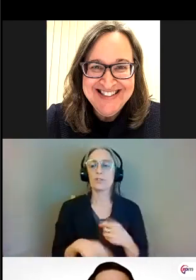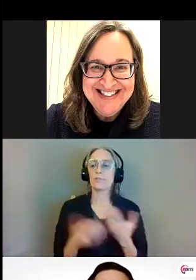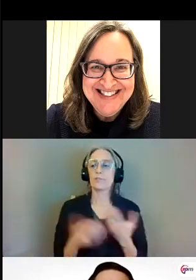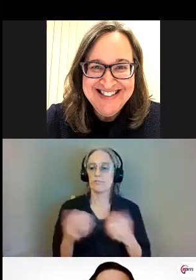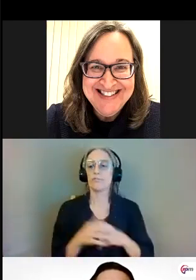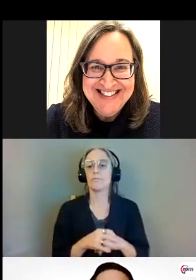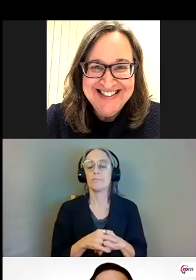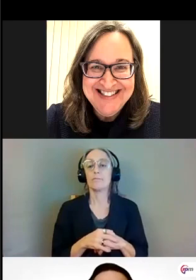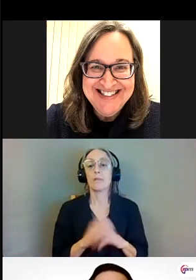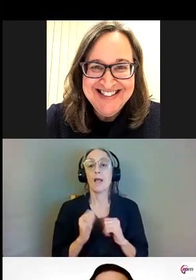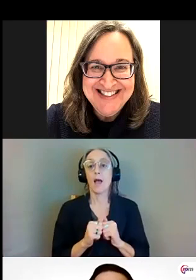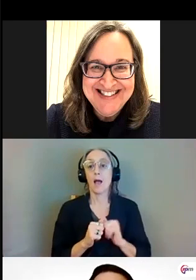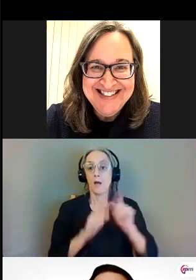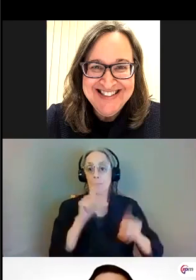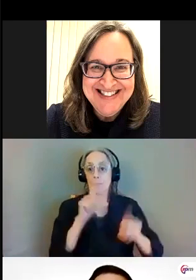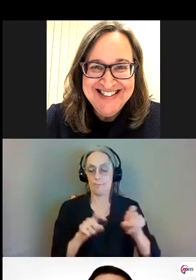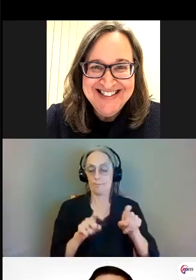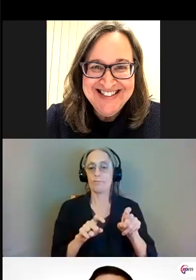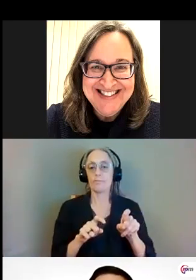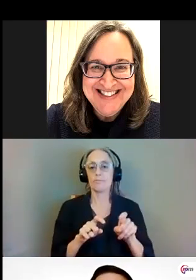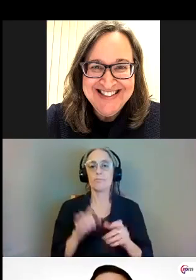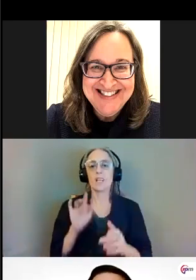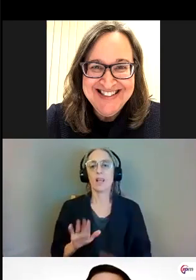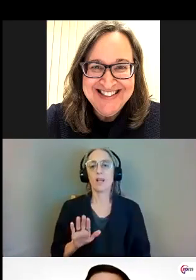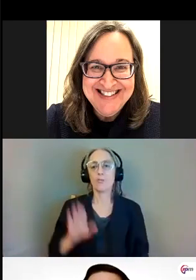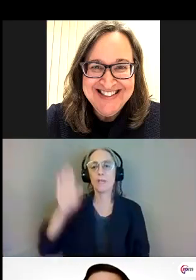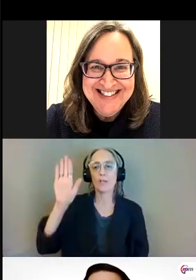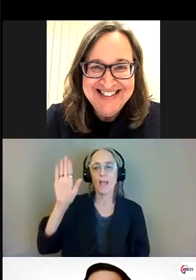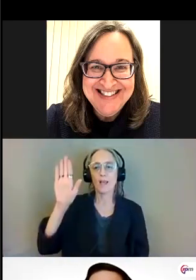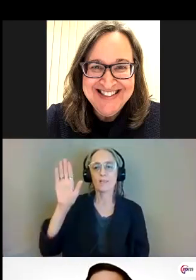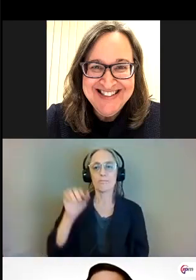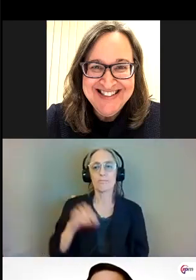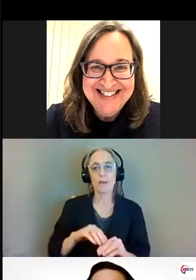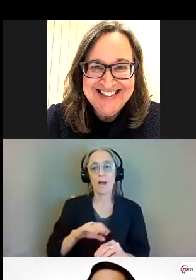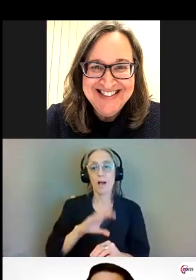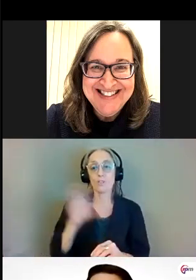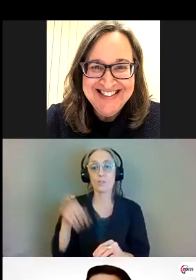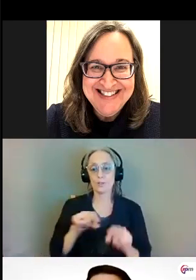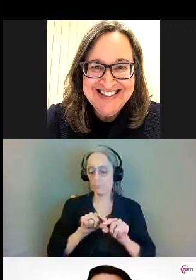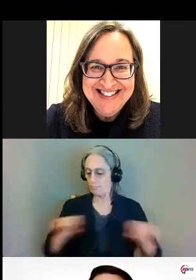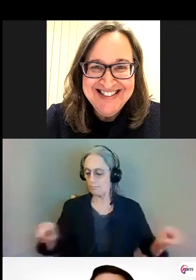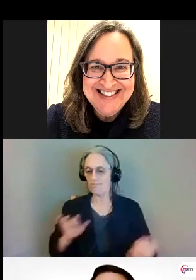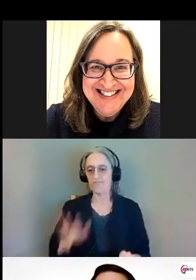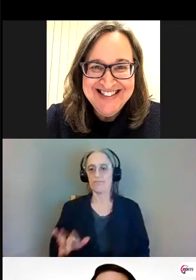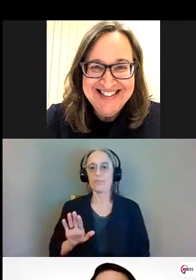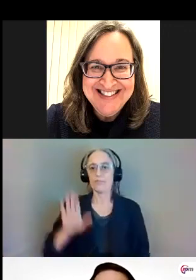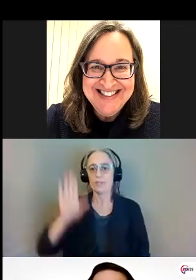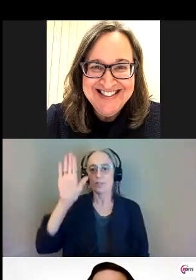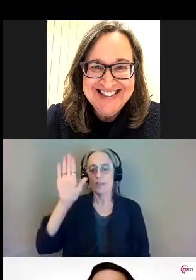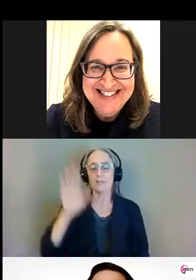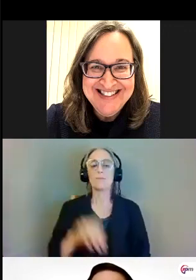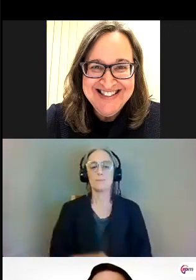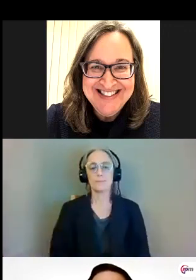do so by using the raise your hand reaction from Zoom, most likely on your screen near the